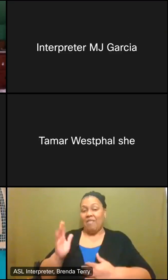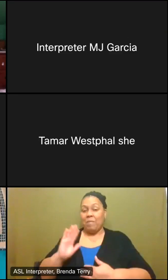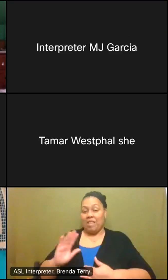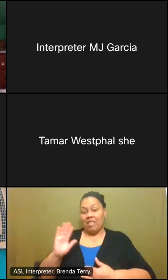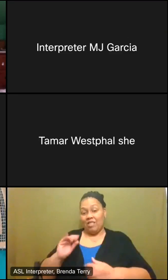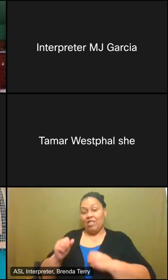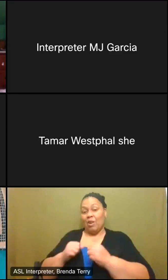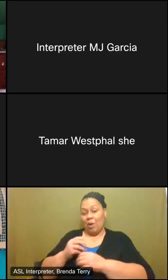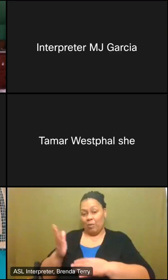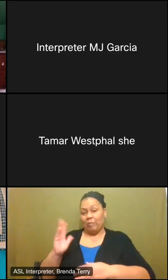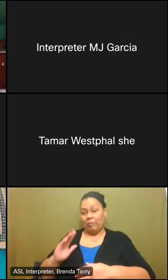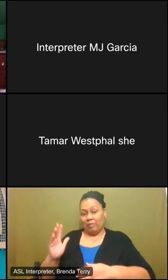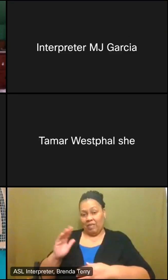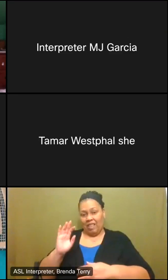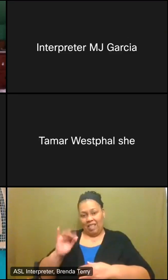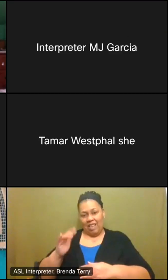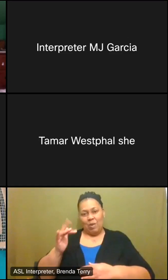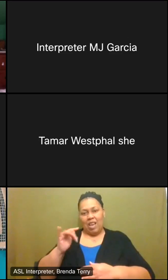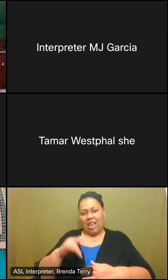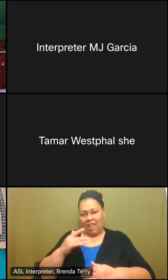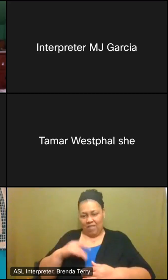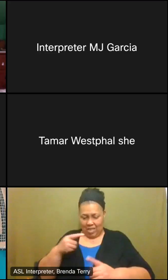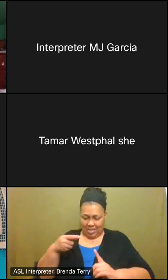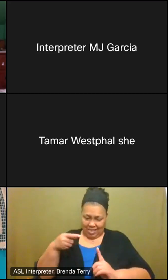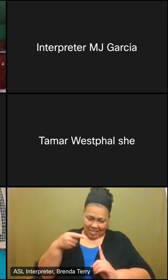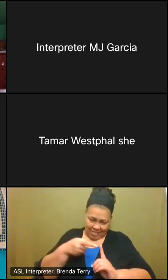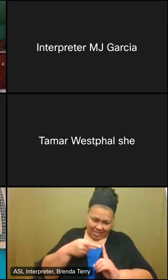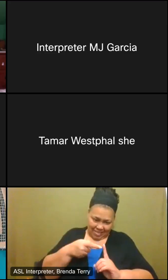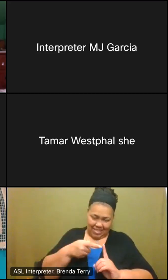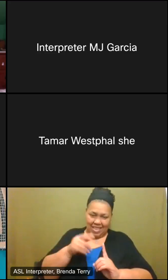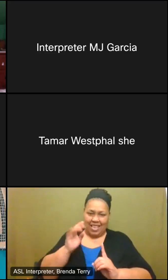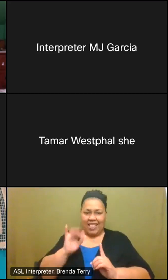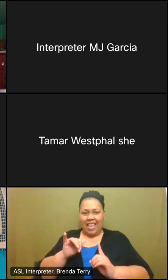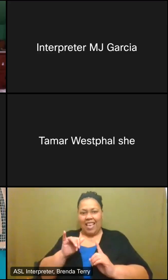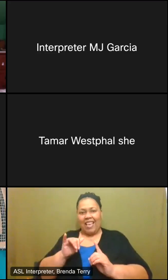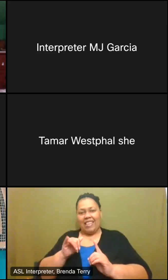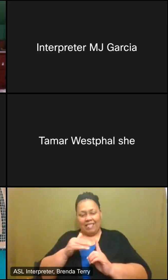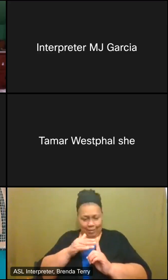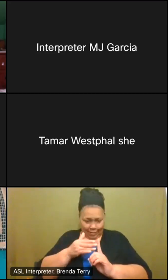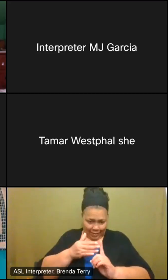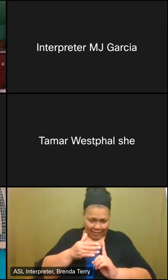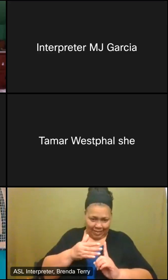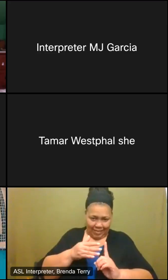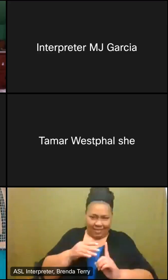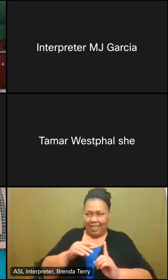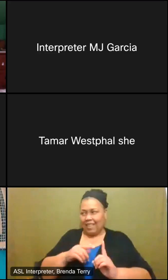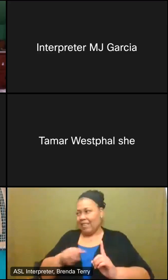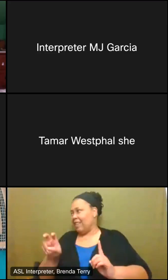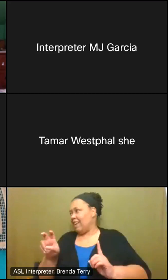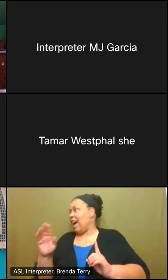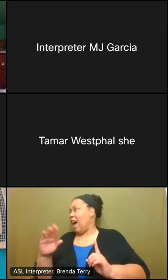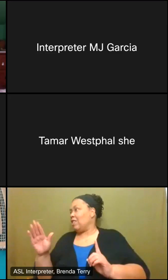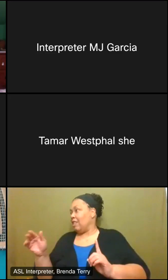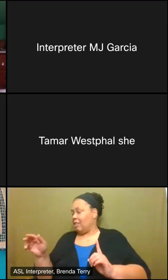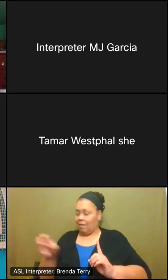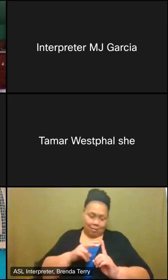I do feel like I've been in that area, and I keep coming back to that because I did do housing and then I came back to the legal. But I think that might